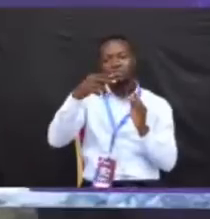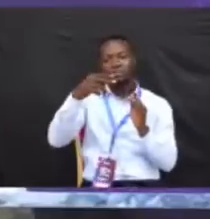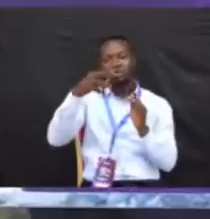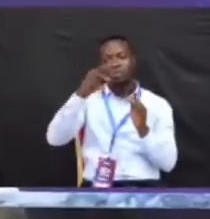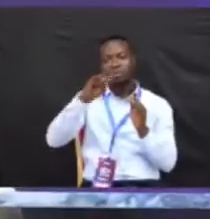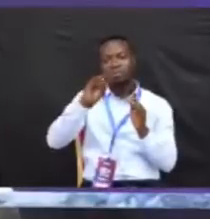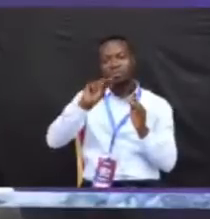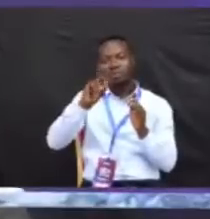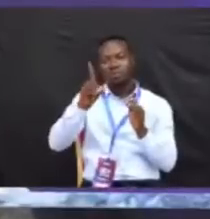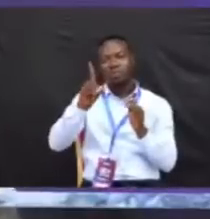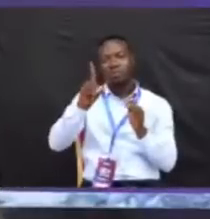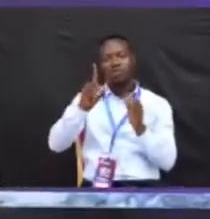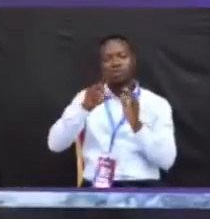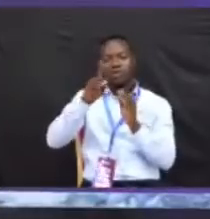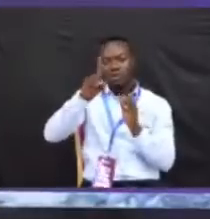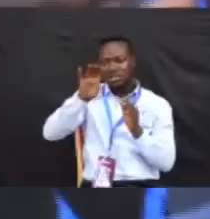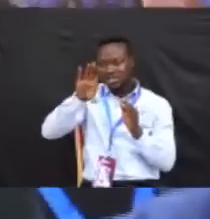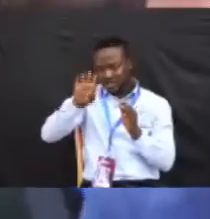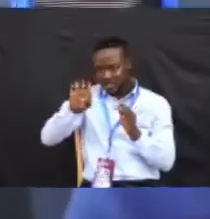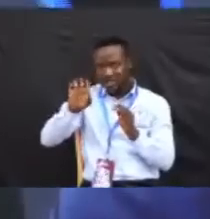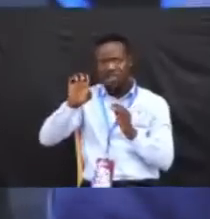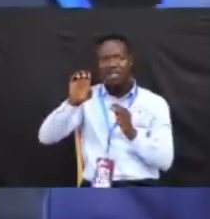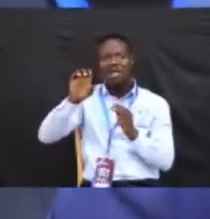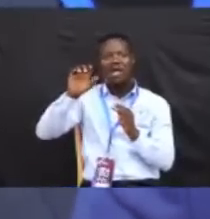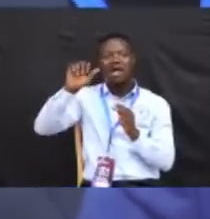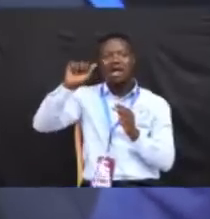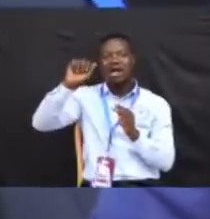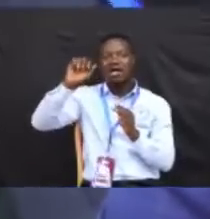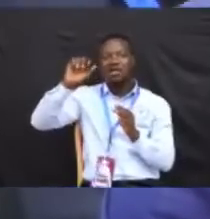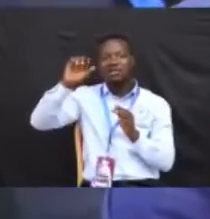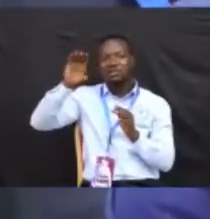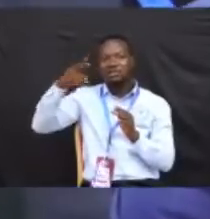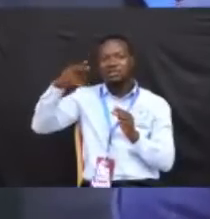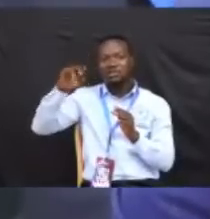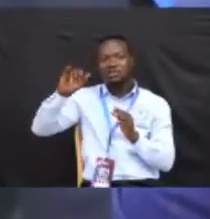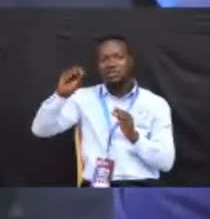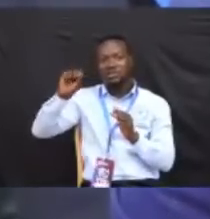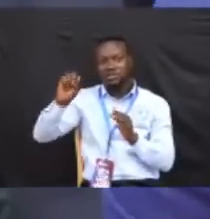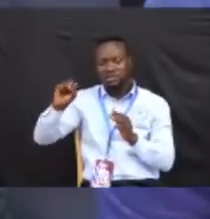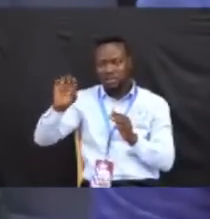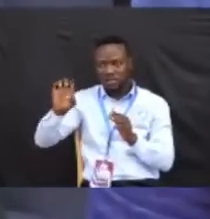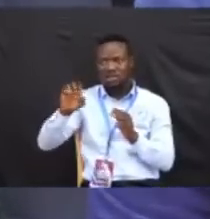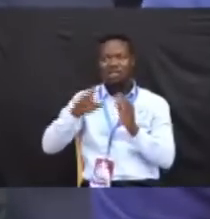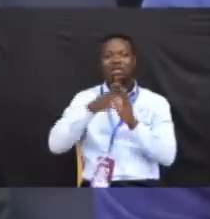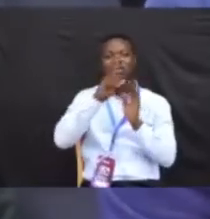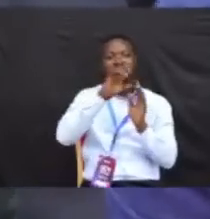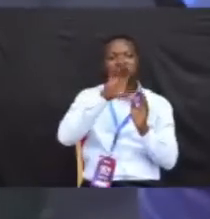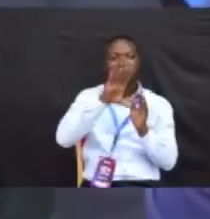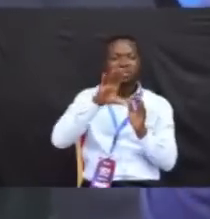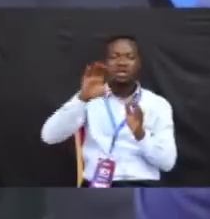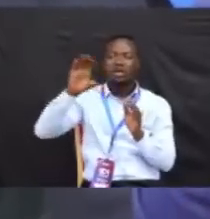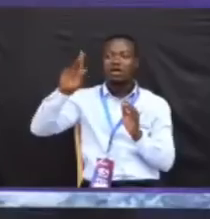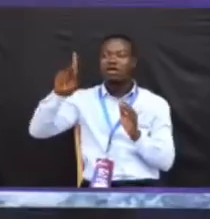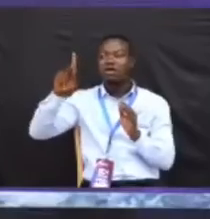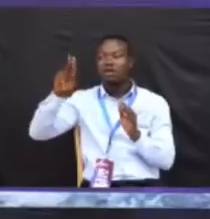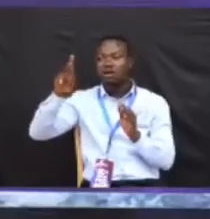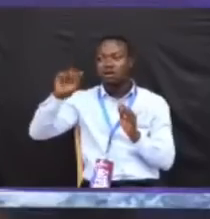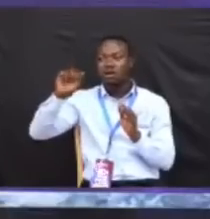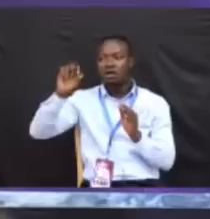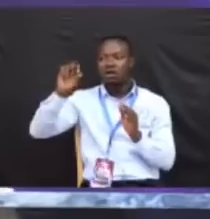DC ai. Honorable Quinroma Oil DC Kratchu.